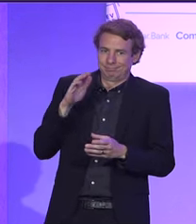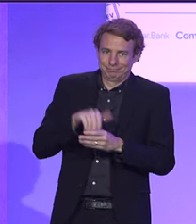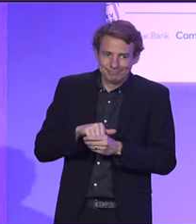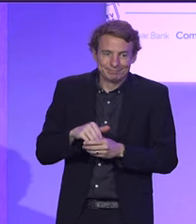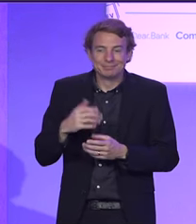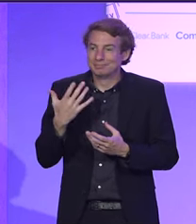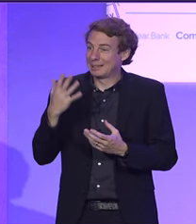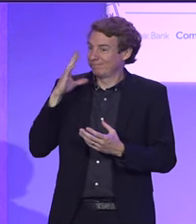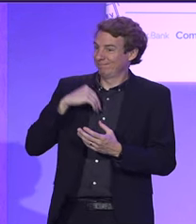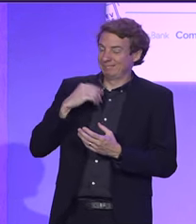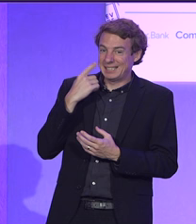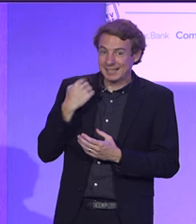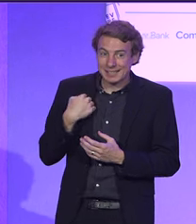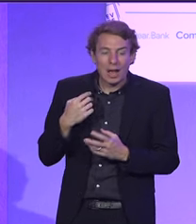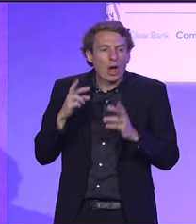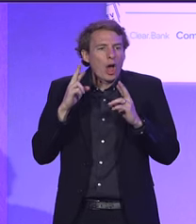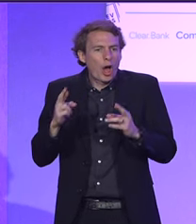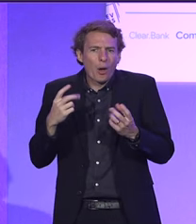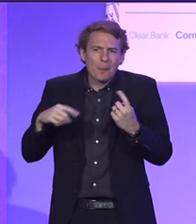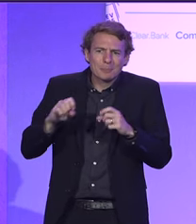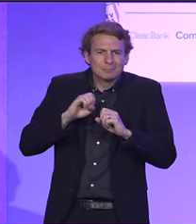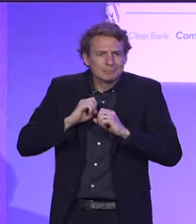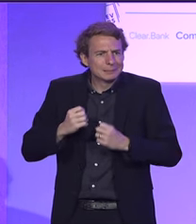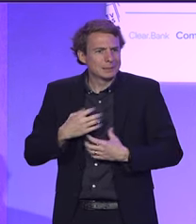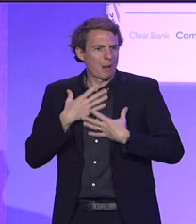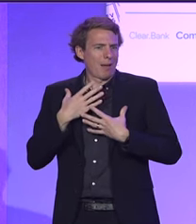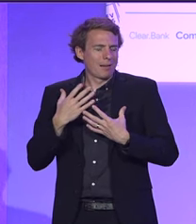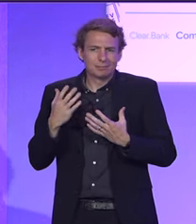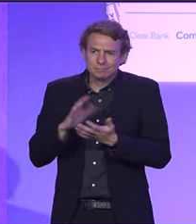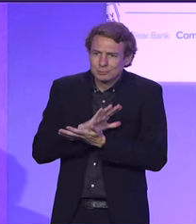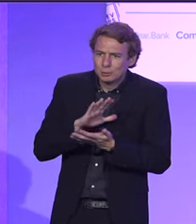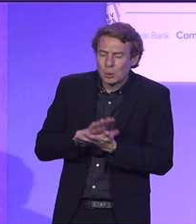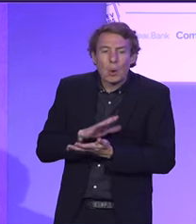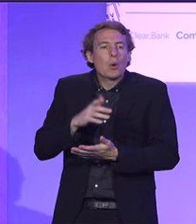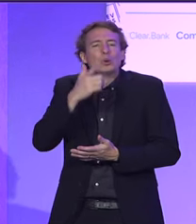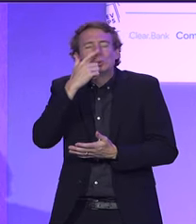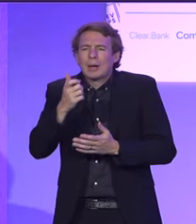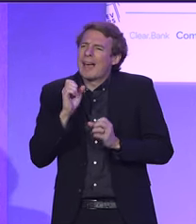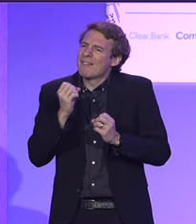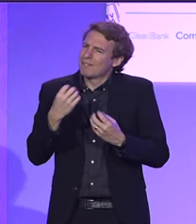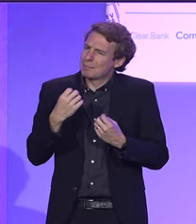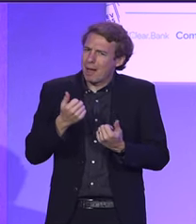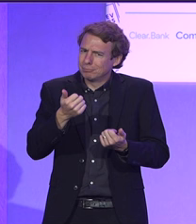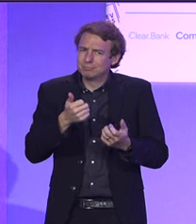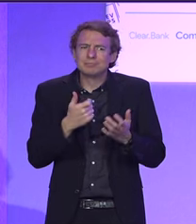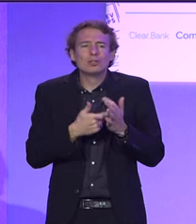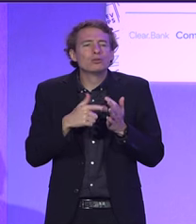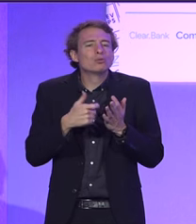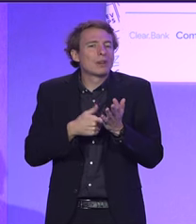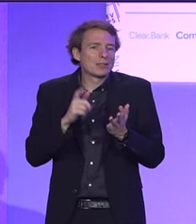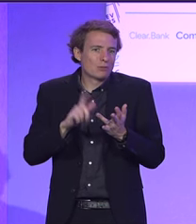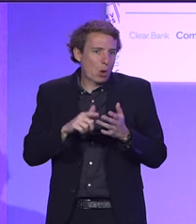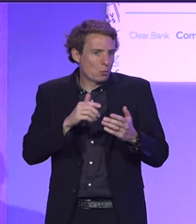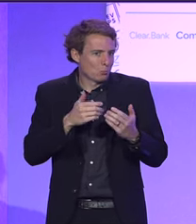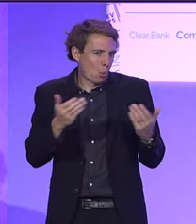inspiring and delightful. But if not, feedback is great. Put it on the retro board. But I'm actually going to talk to you about developer communities today.